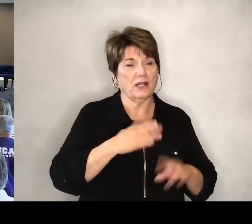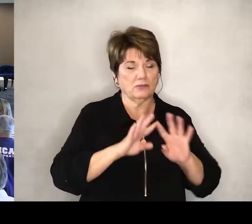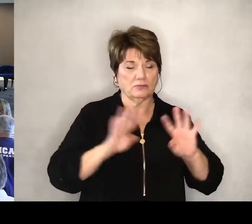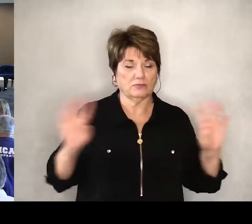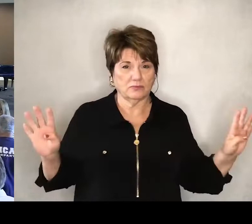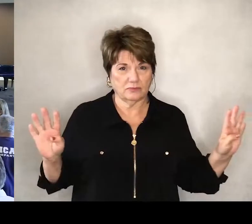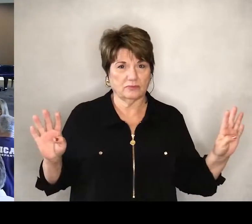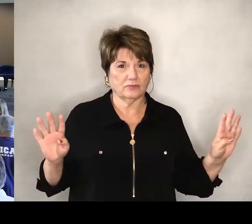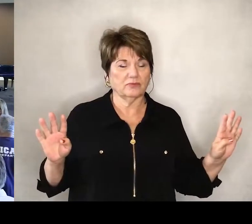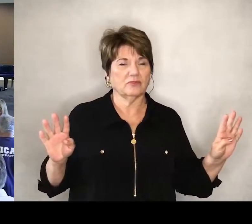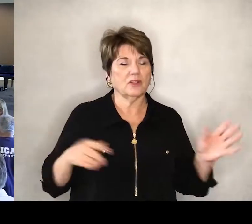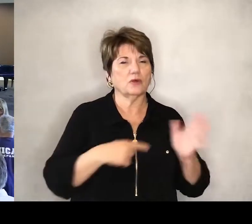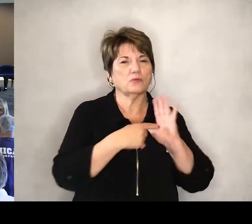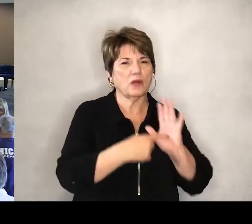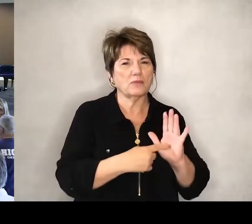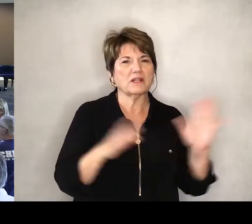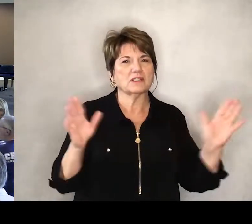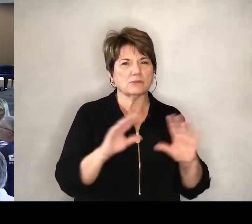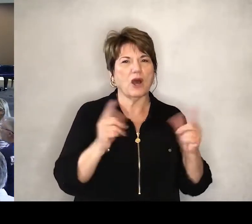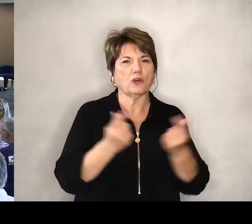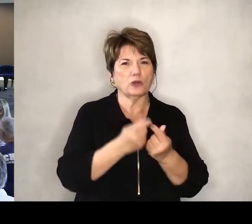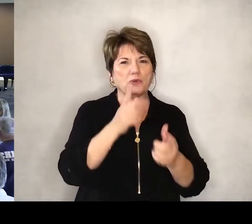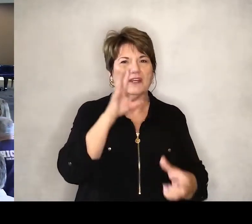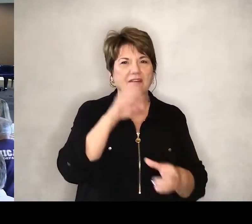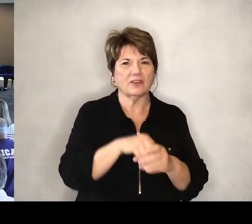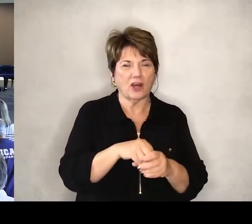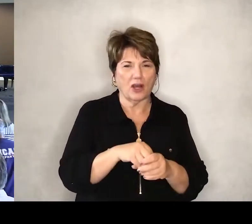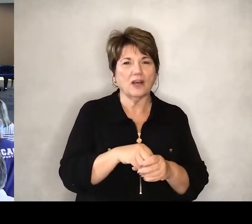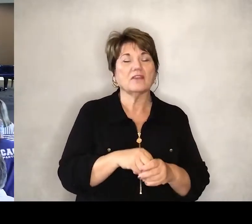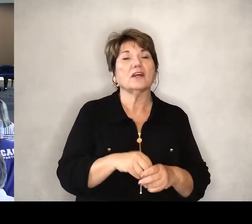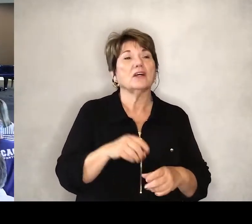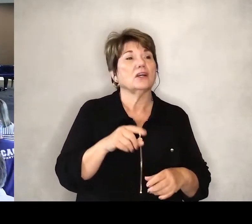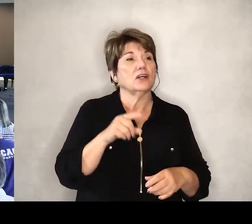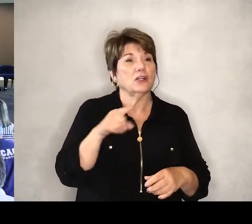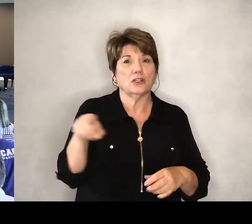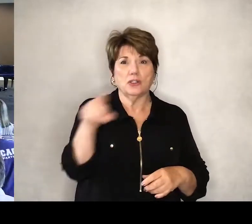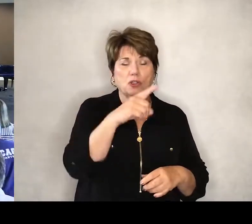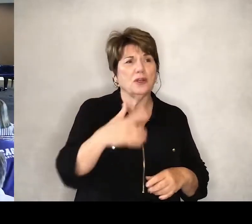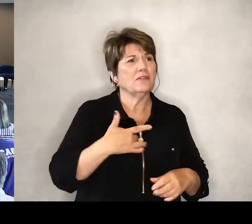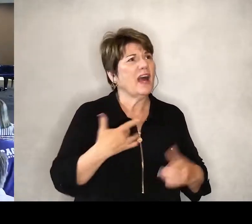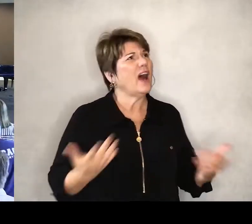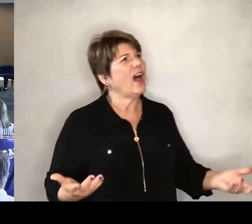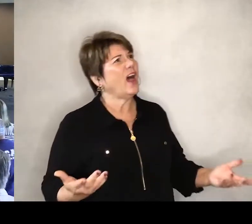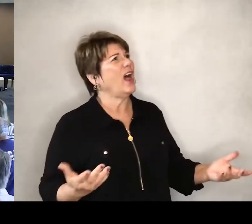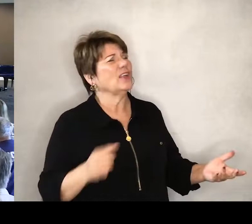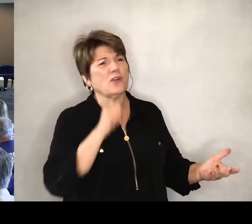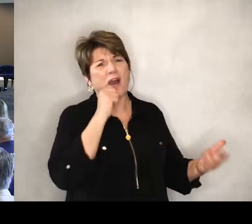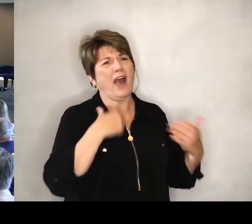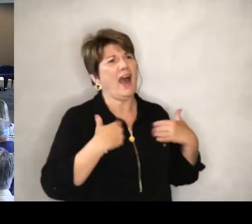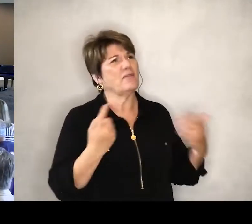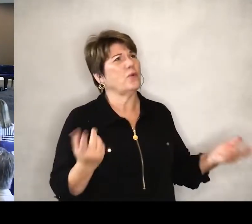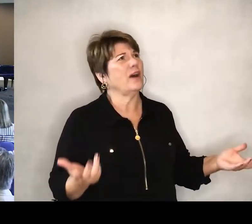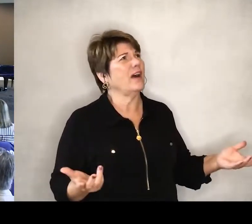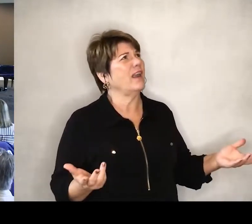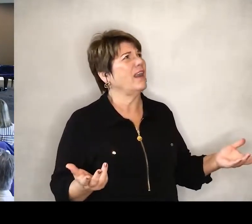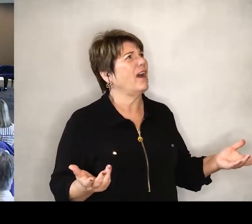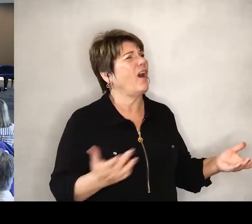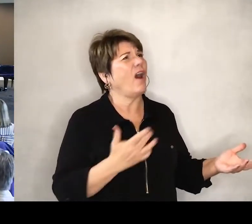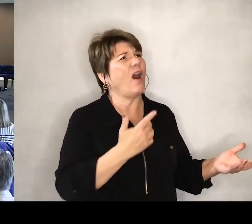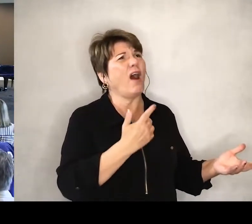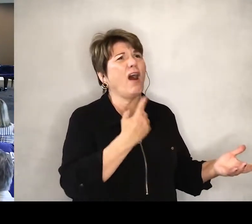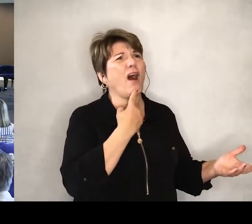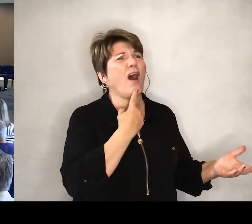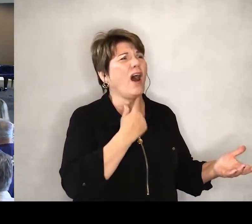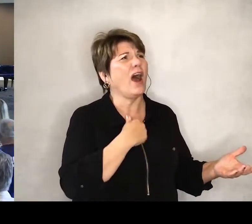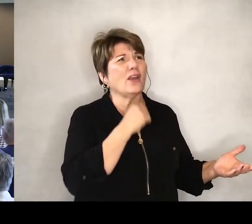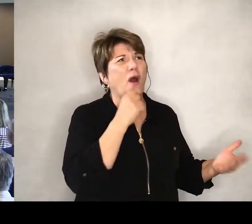represent small groups that you can be part of. So if you're out there and you're feeling so left out right now, just right. Like let down, like, oh, I don't